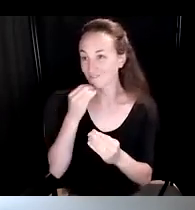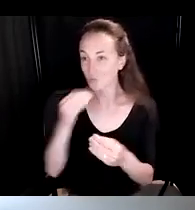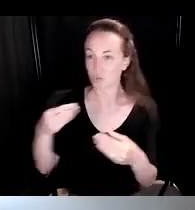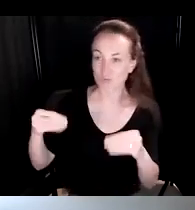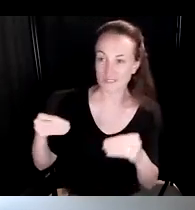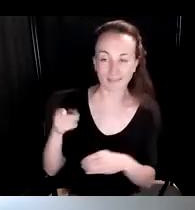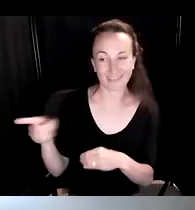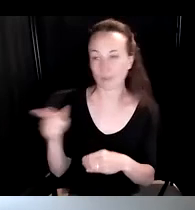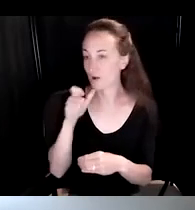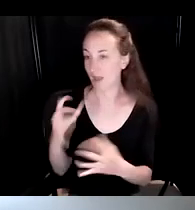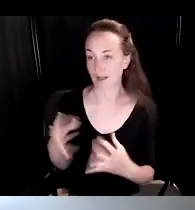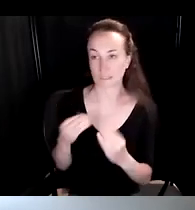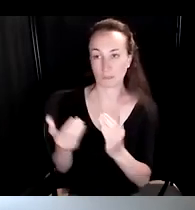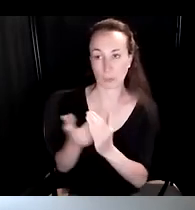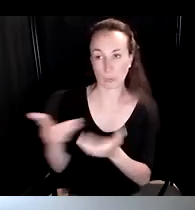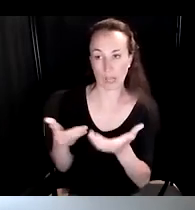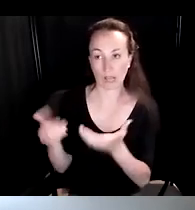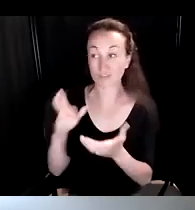either shutting down or stopping